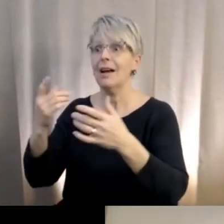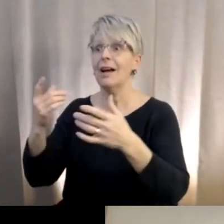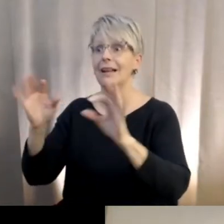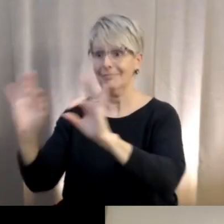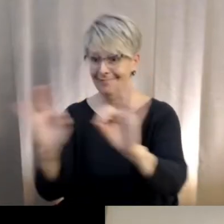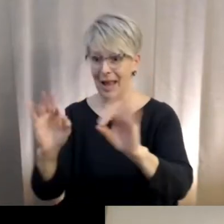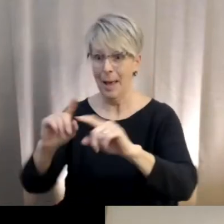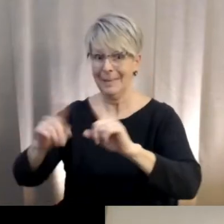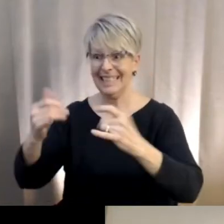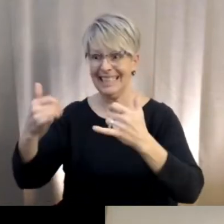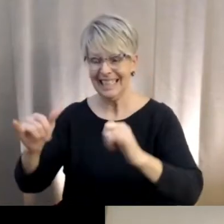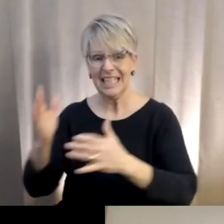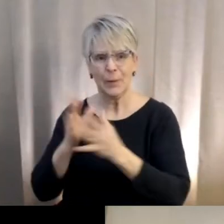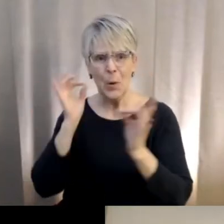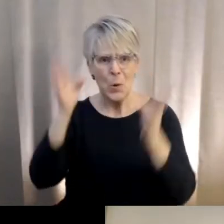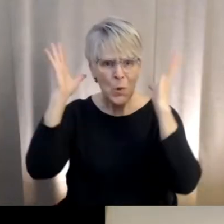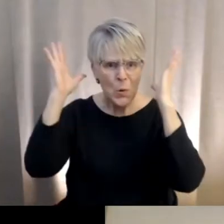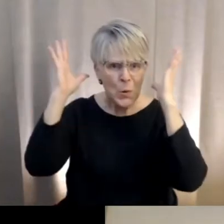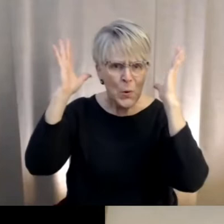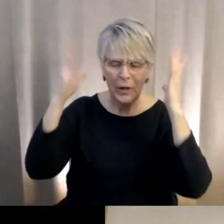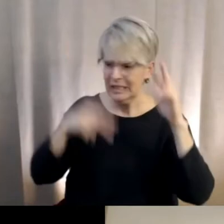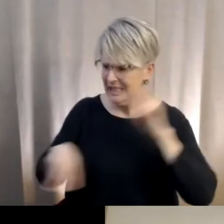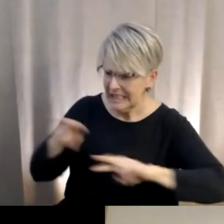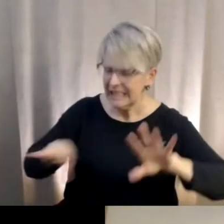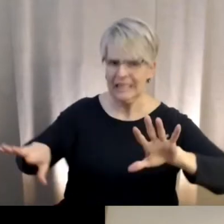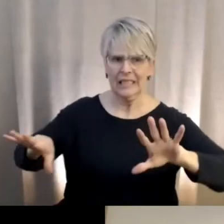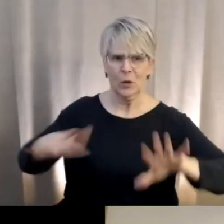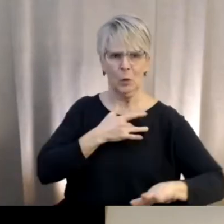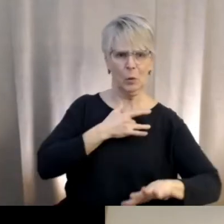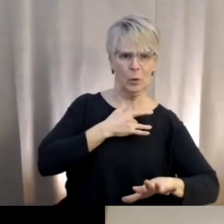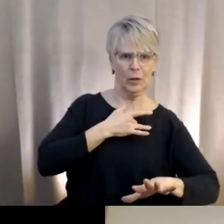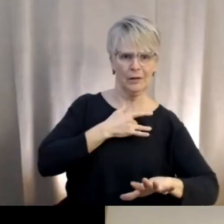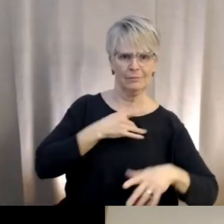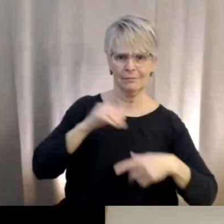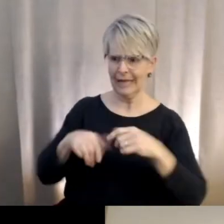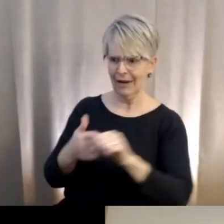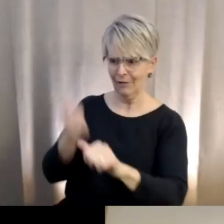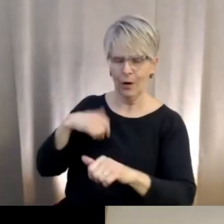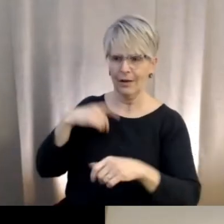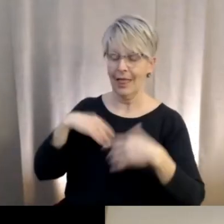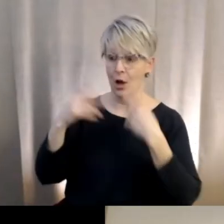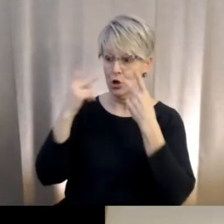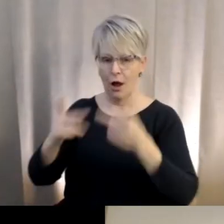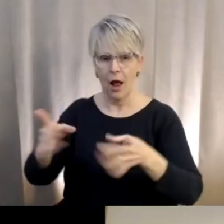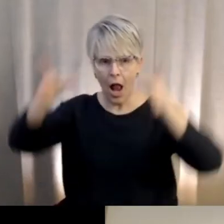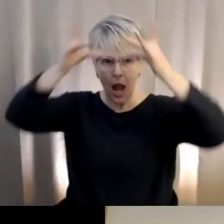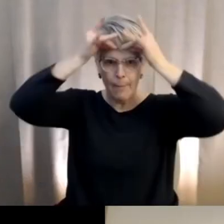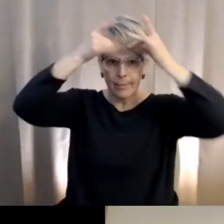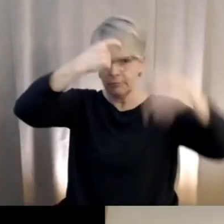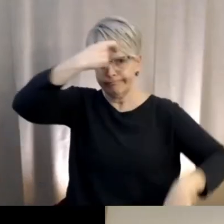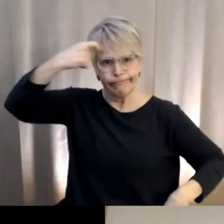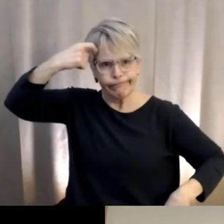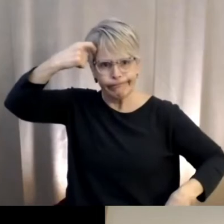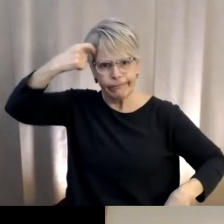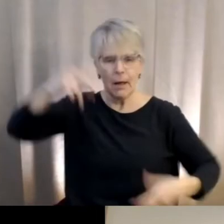with some tragedy that we can't avoid and unsee, and that can add a lot of stress to